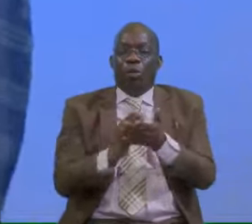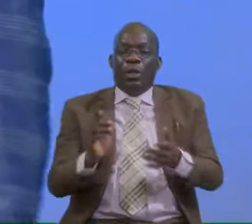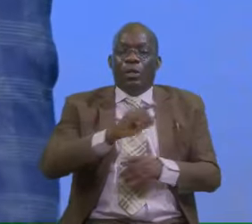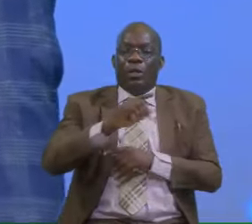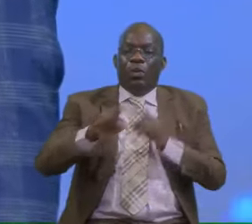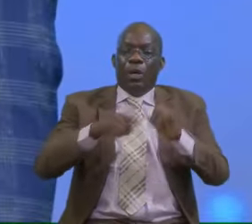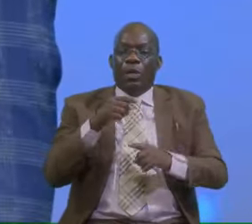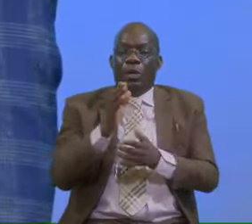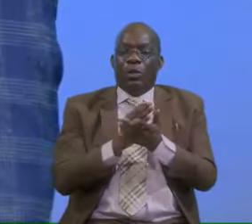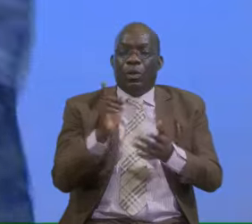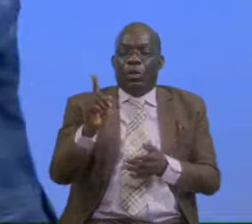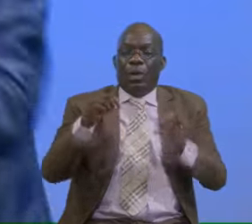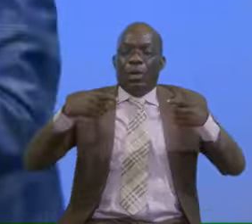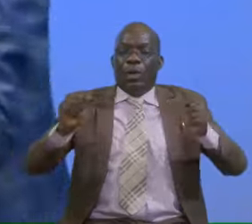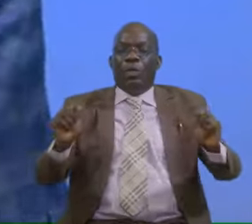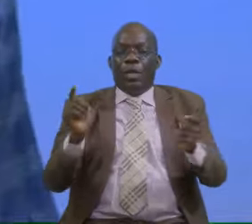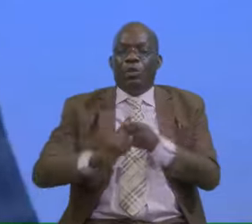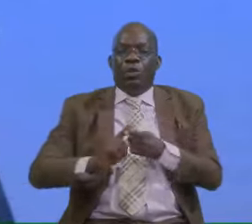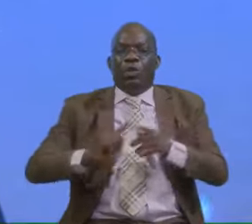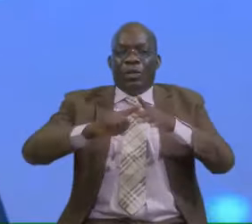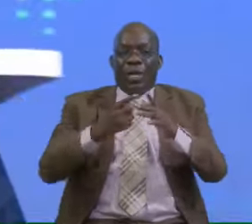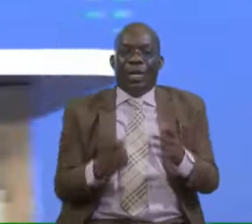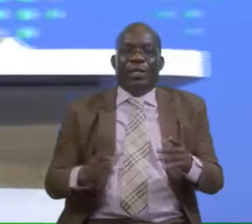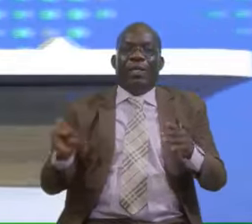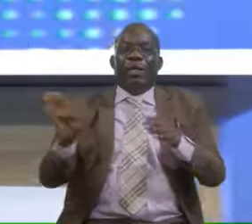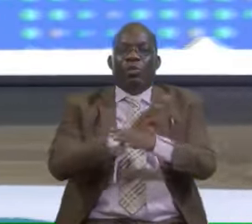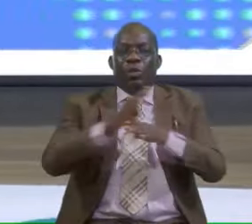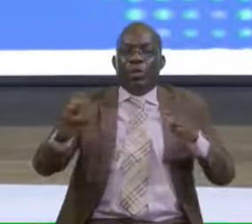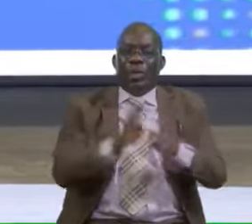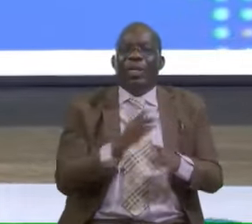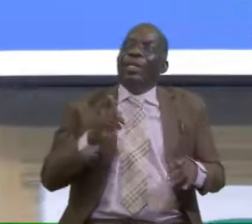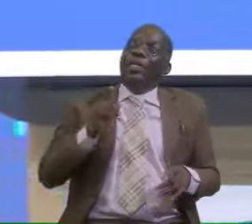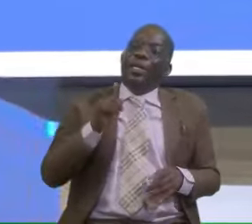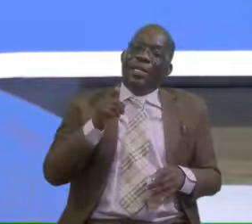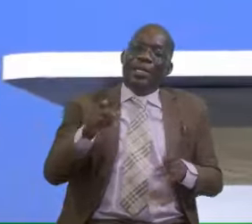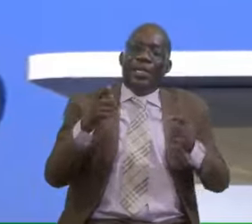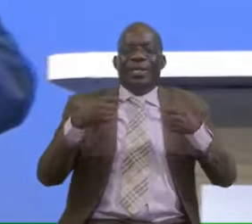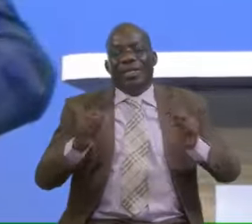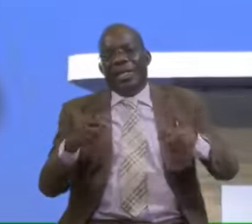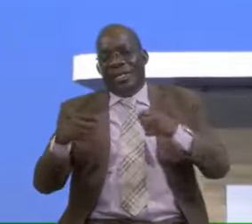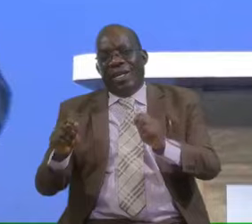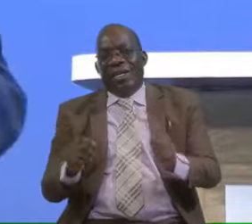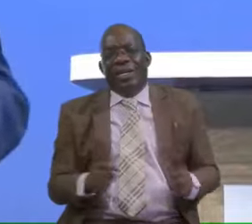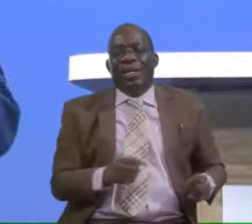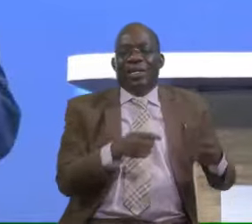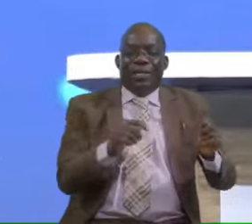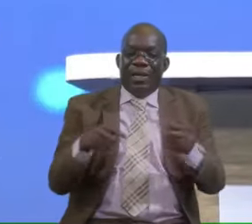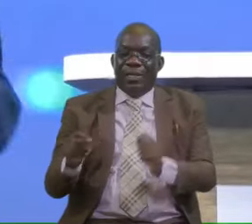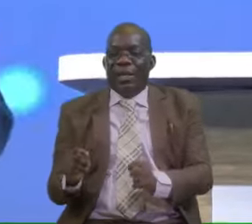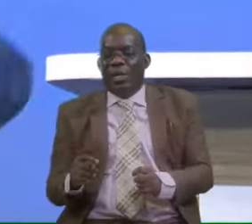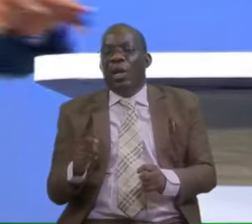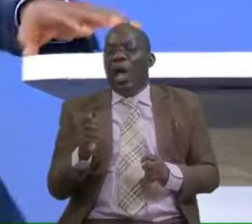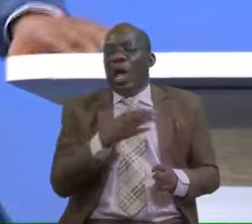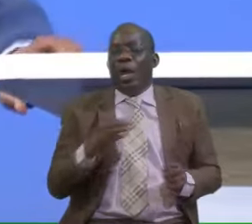to raise up a business, and he has tried and tried, and he has put his whole life